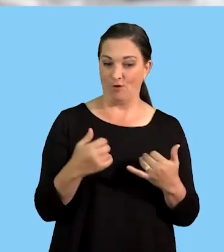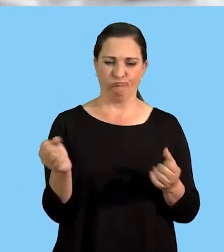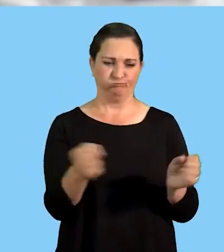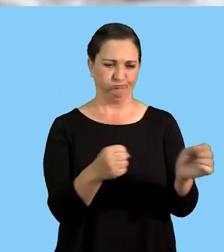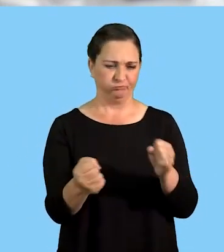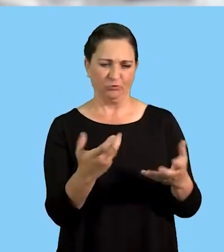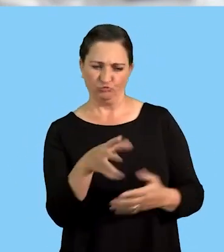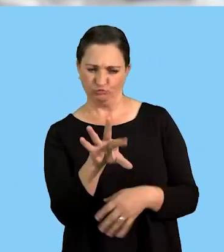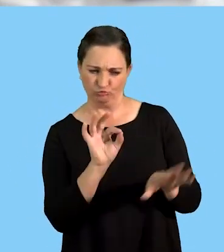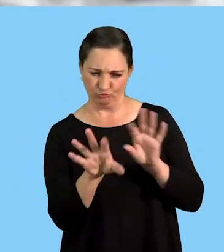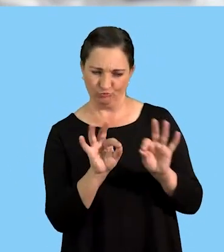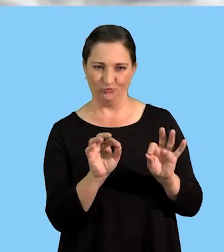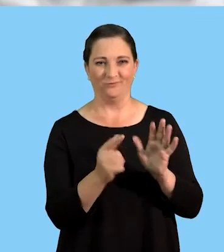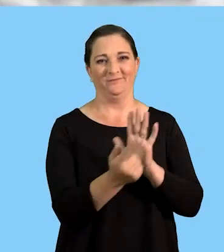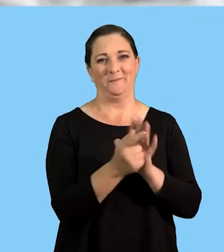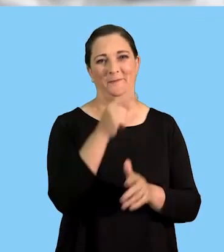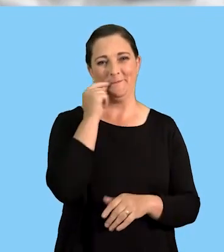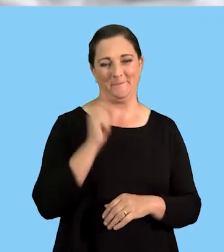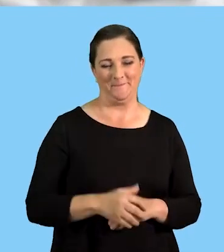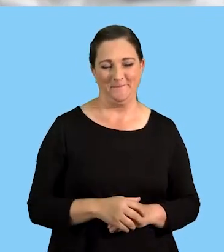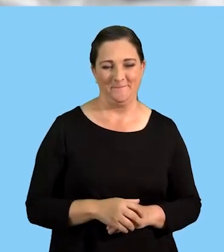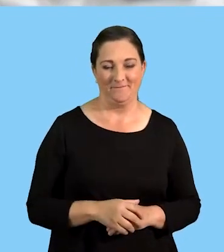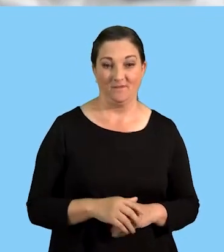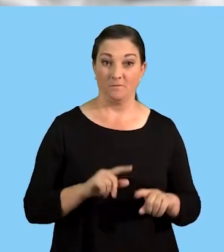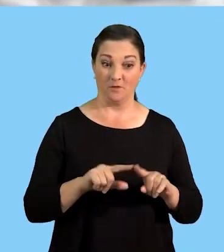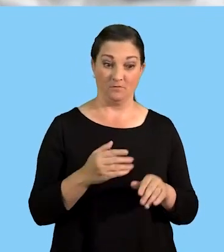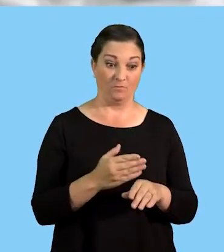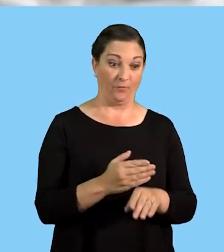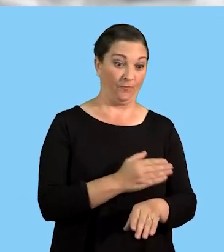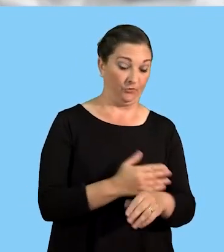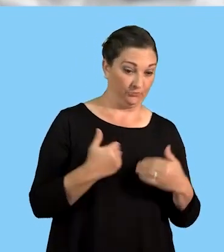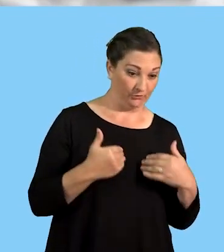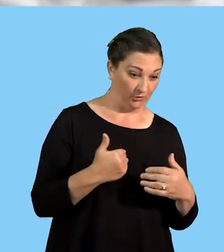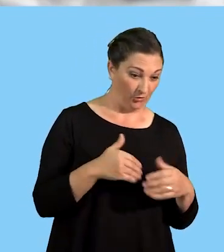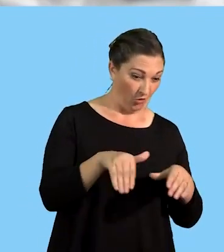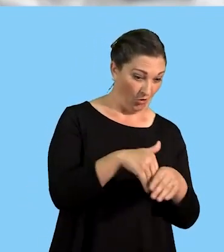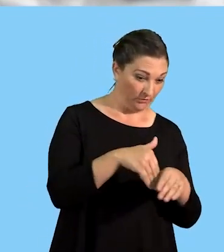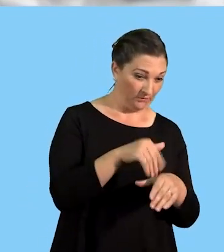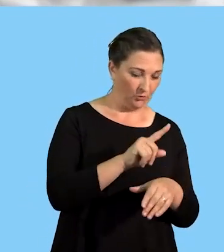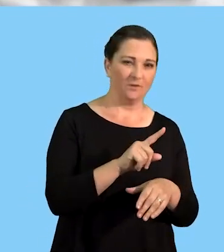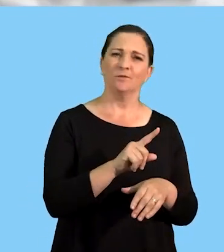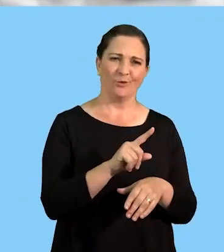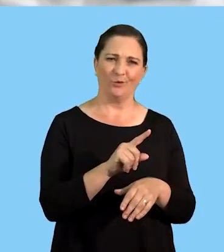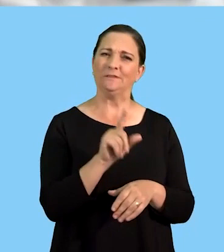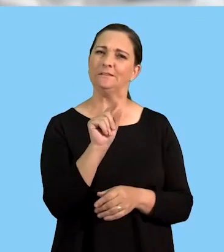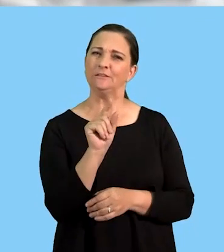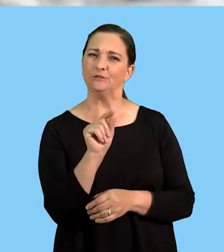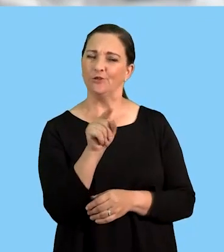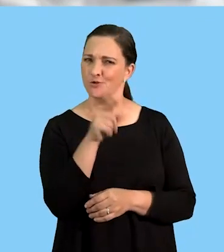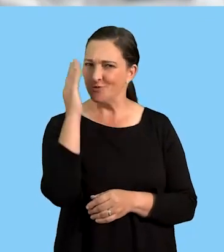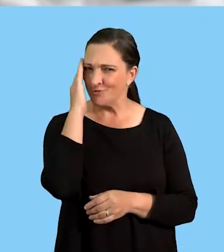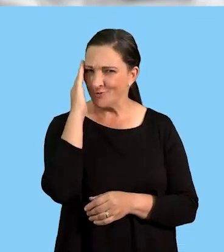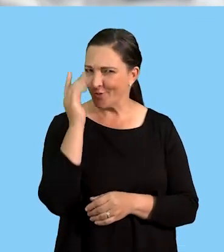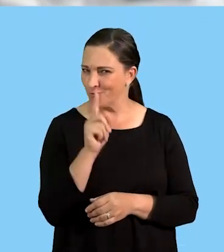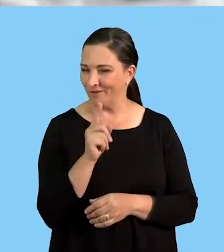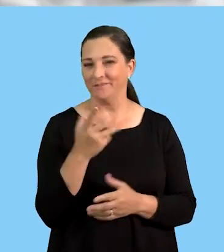and Selection. Now, before we can start with content, let us look at our interesting Did You Know for